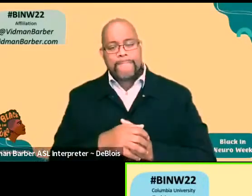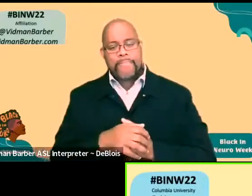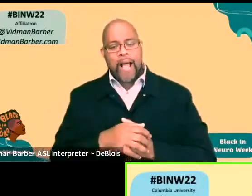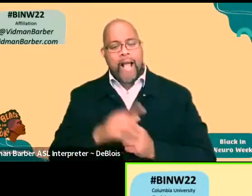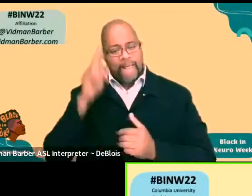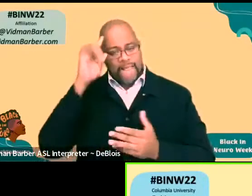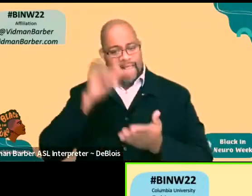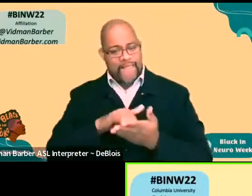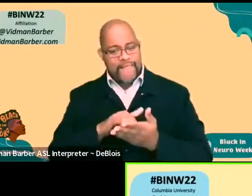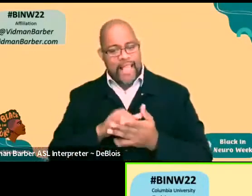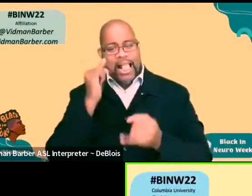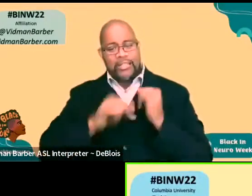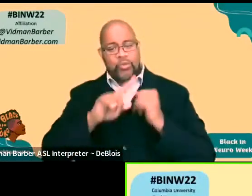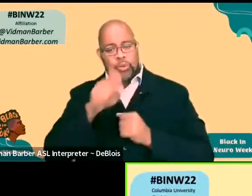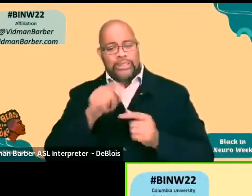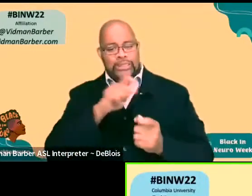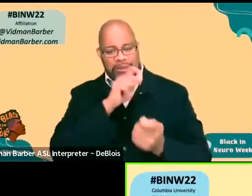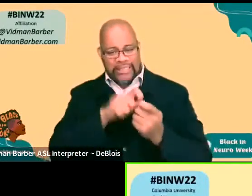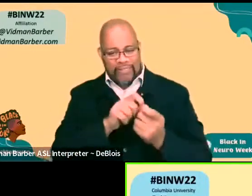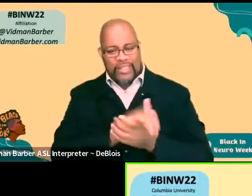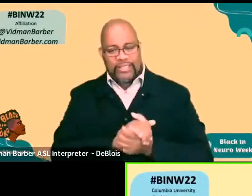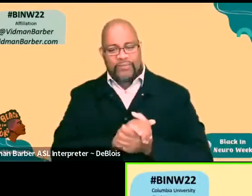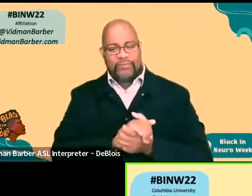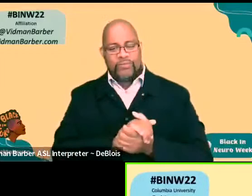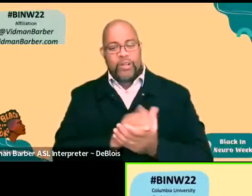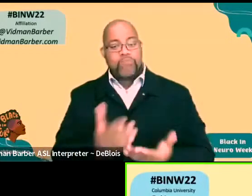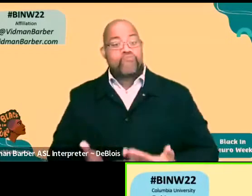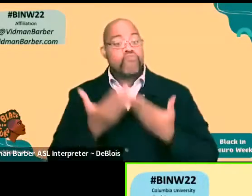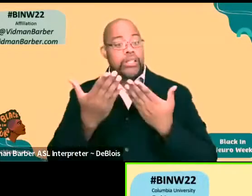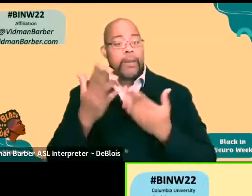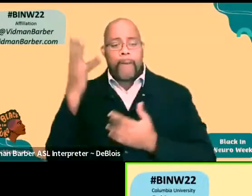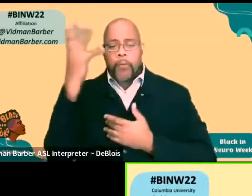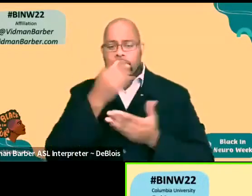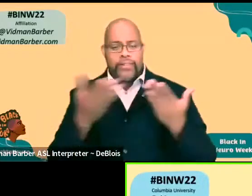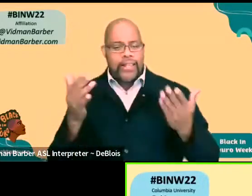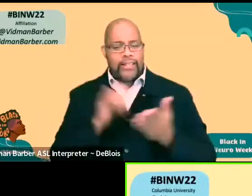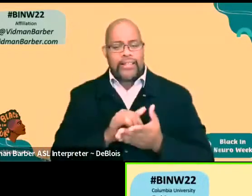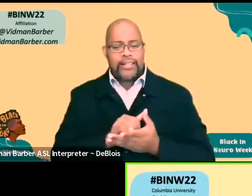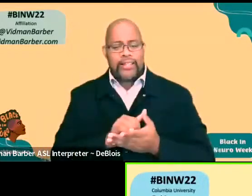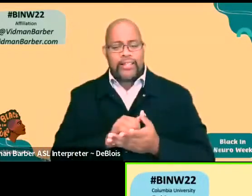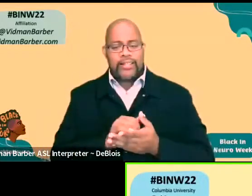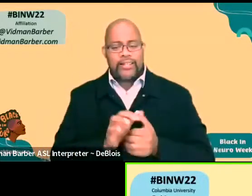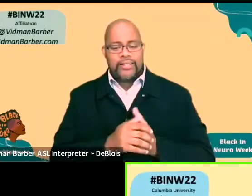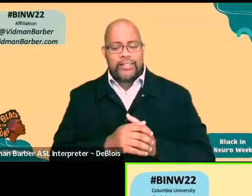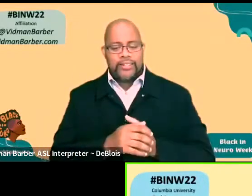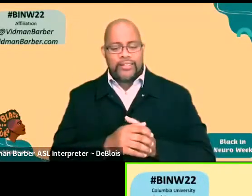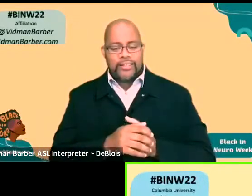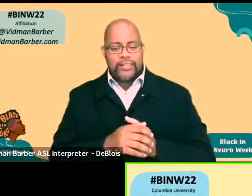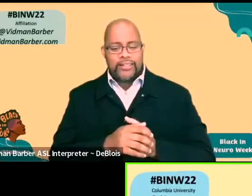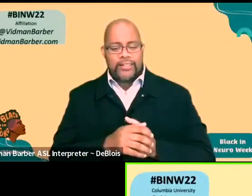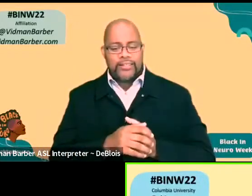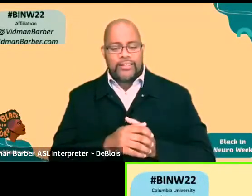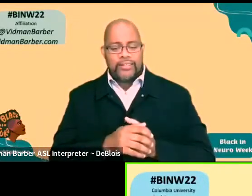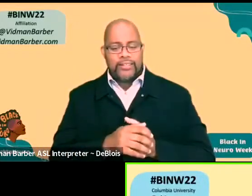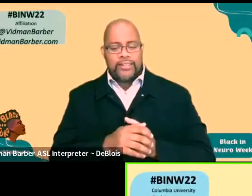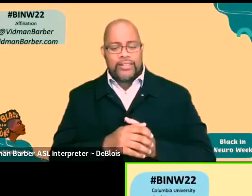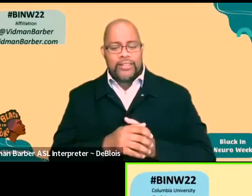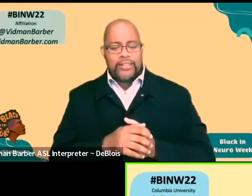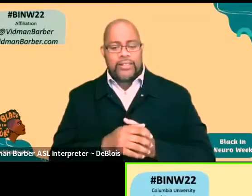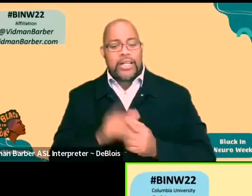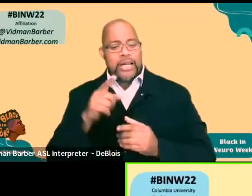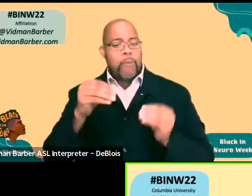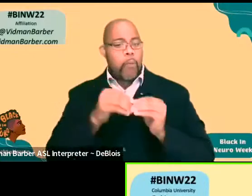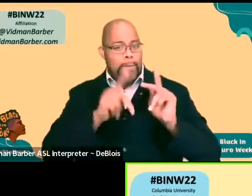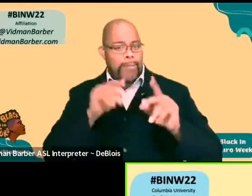think that last question specifically brings up a beautiful thing, which is fund more people. Like, you need more people